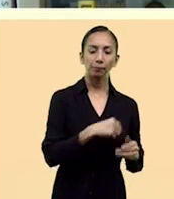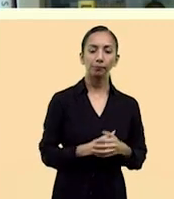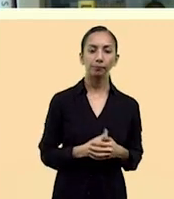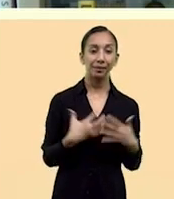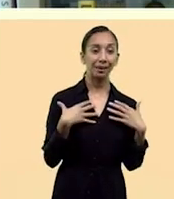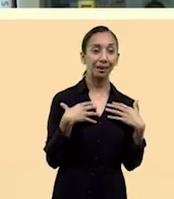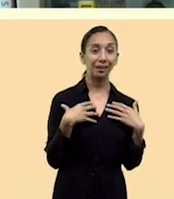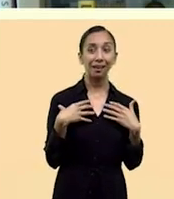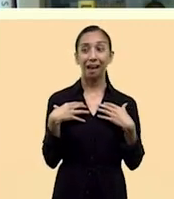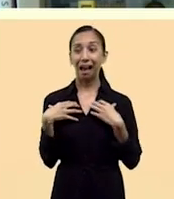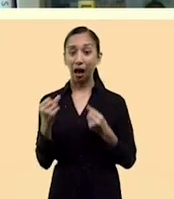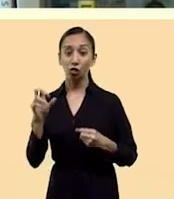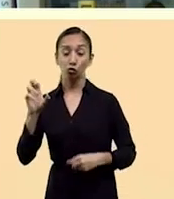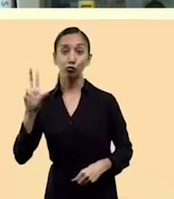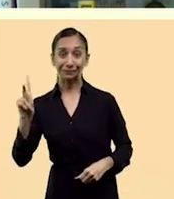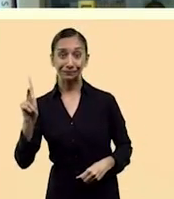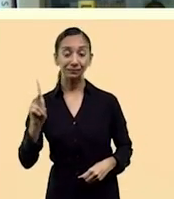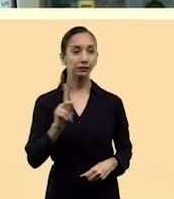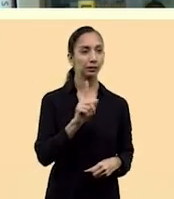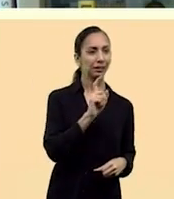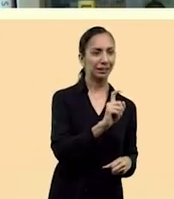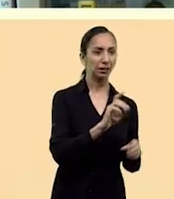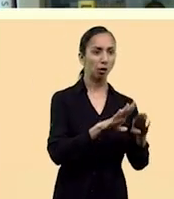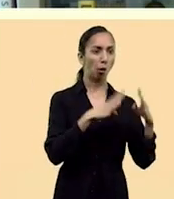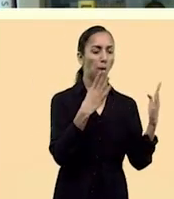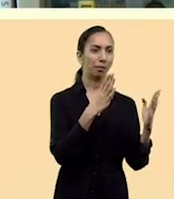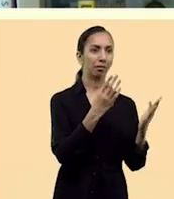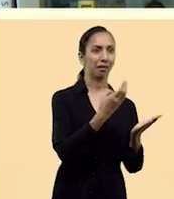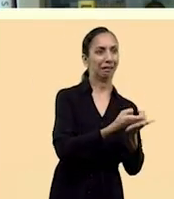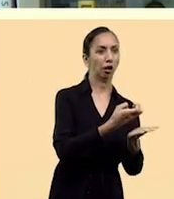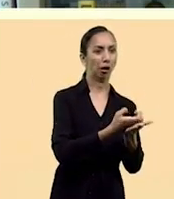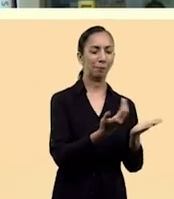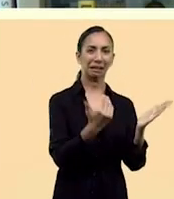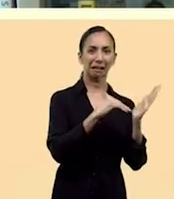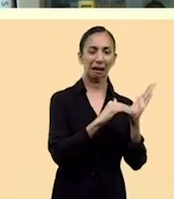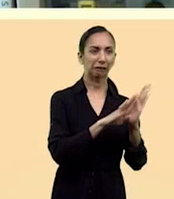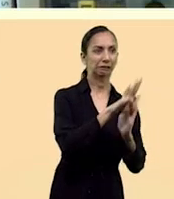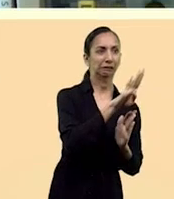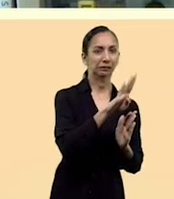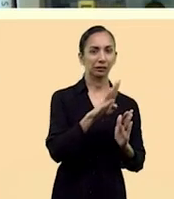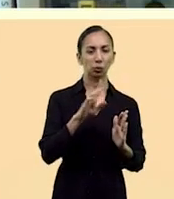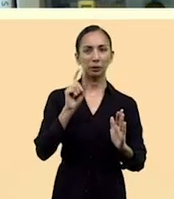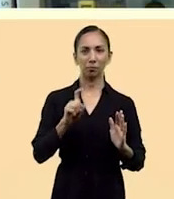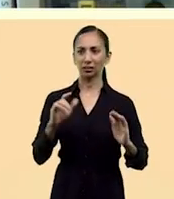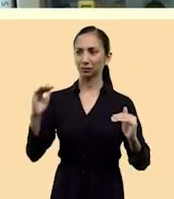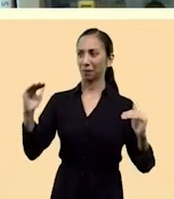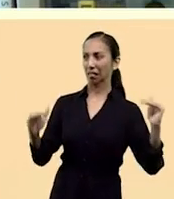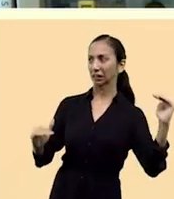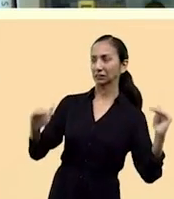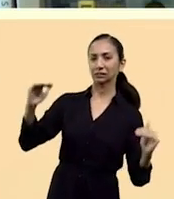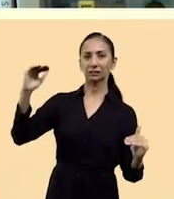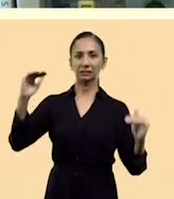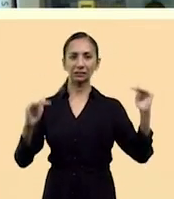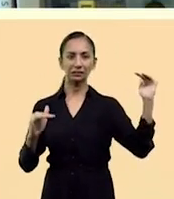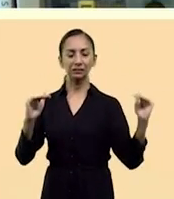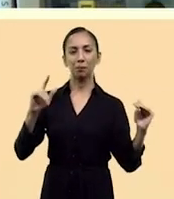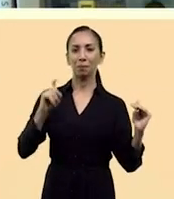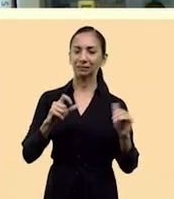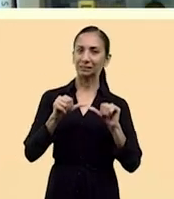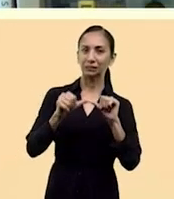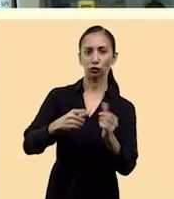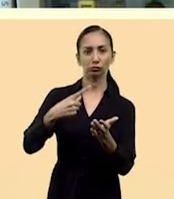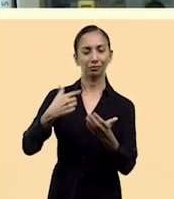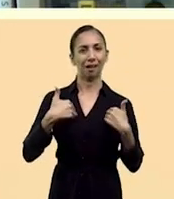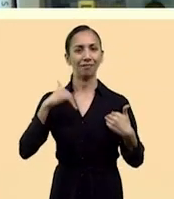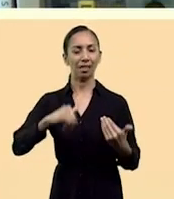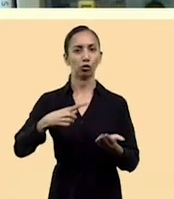balance between the health risks and the need to reopen the economy is one which will need careful evaluation and an open public conversation